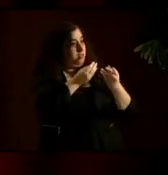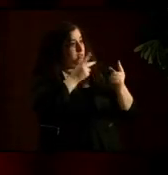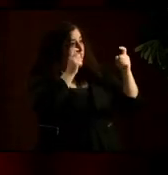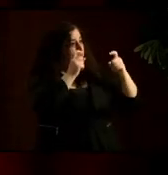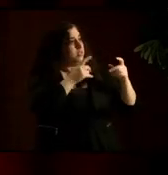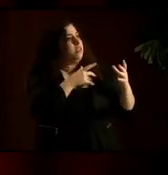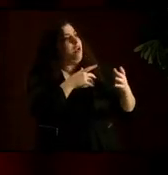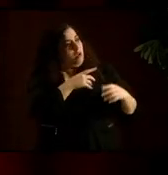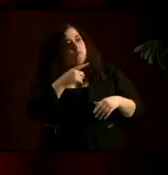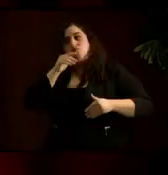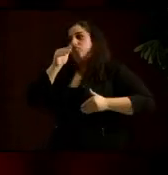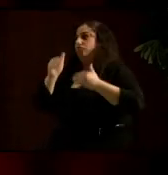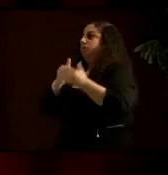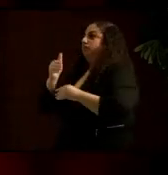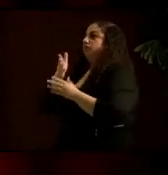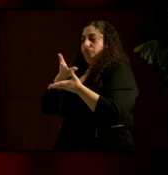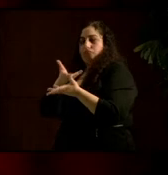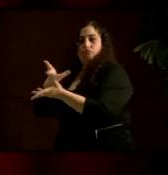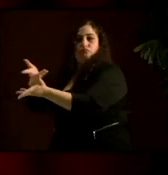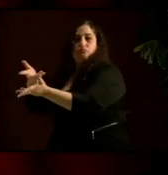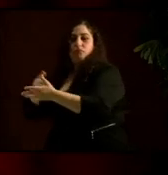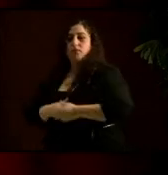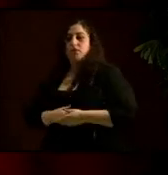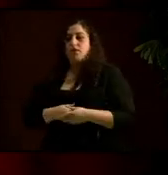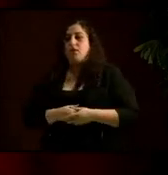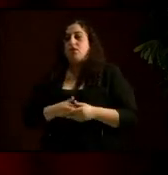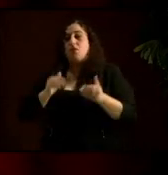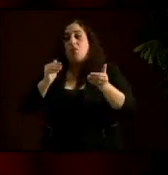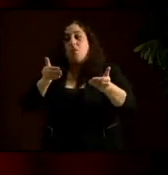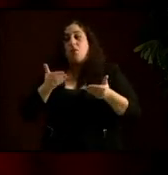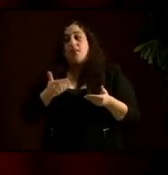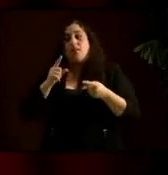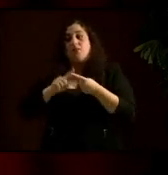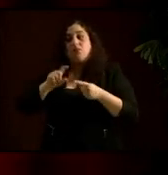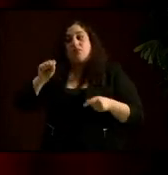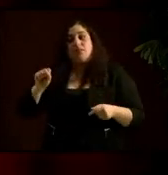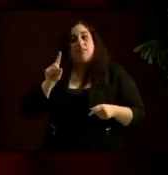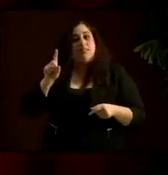Welcome. Welcome to San Diego State University.